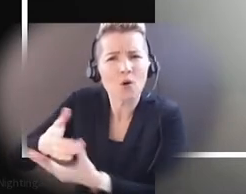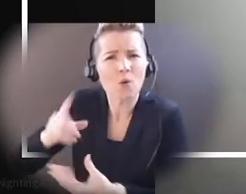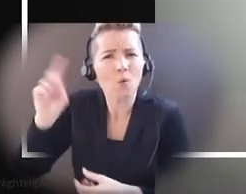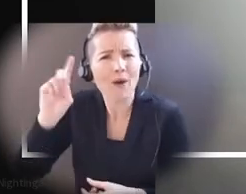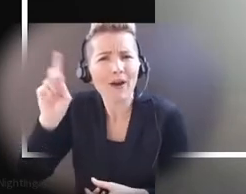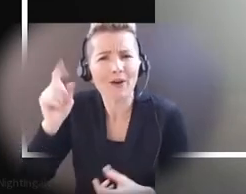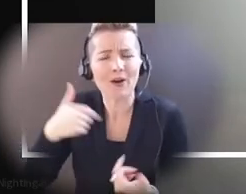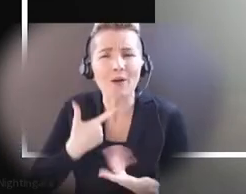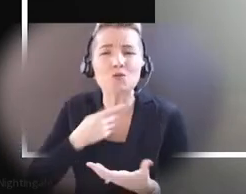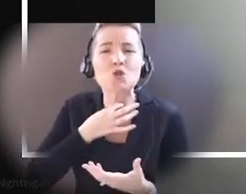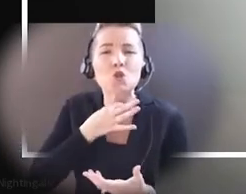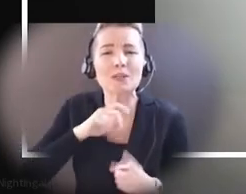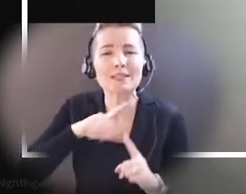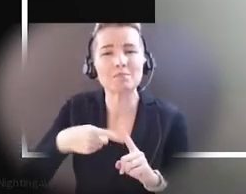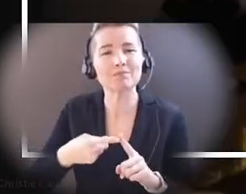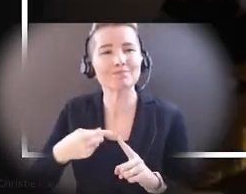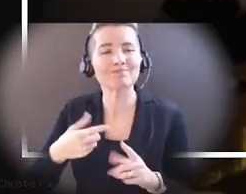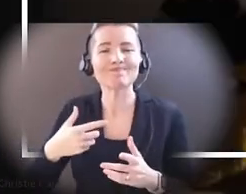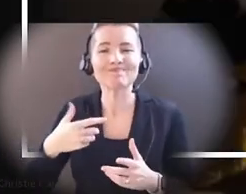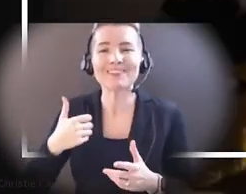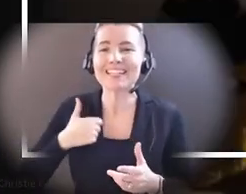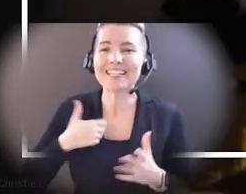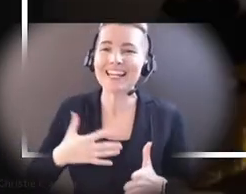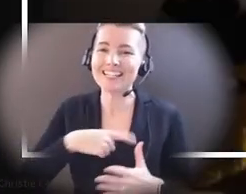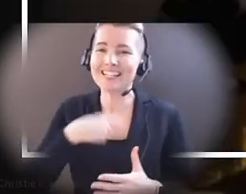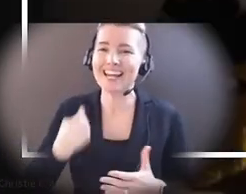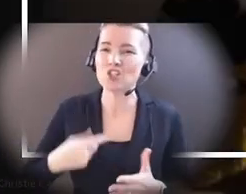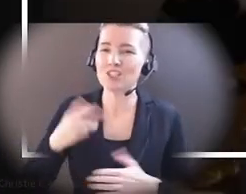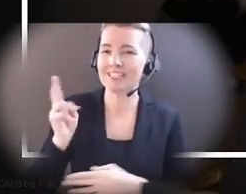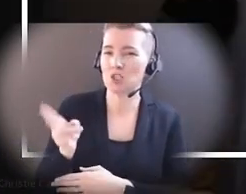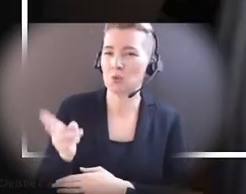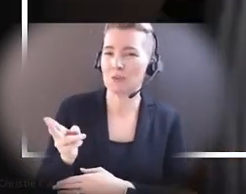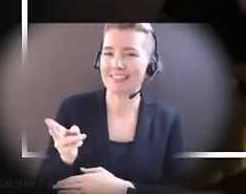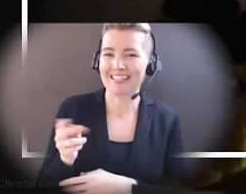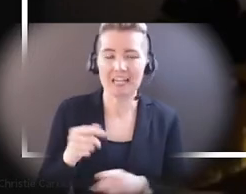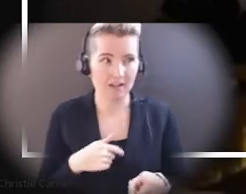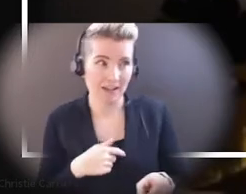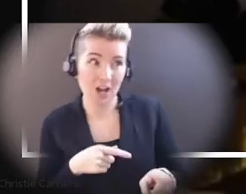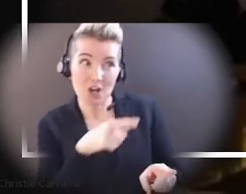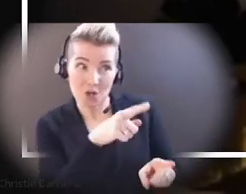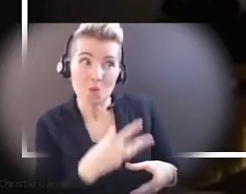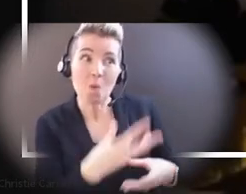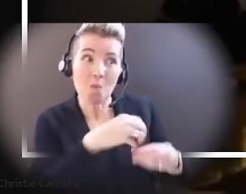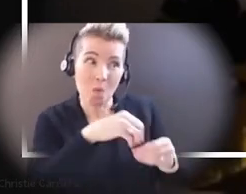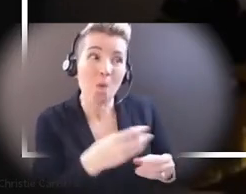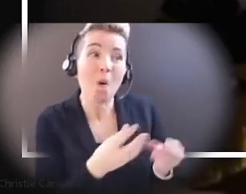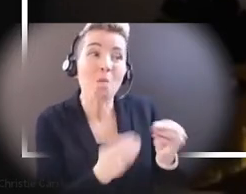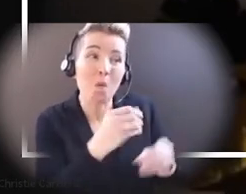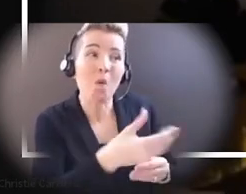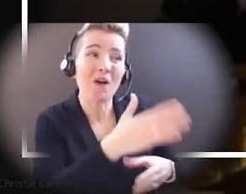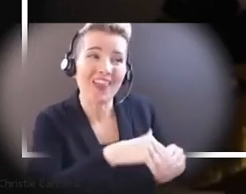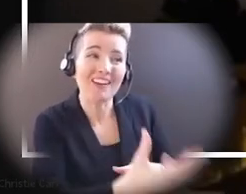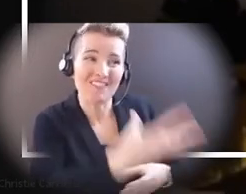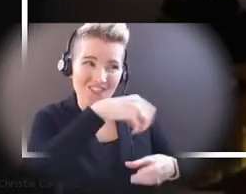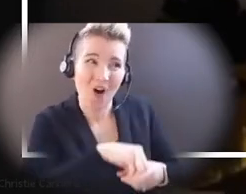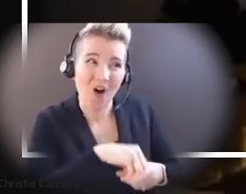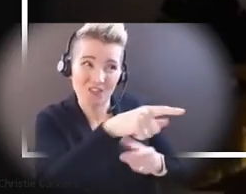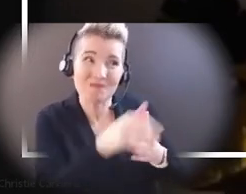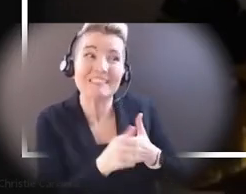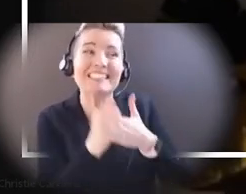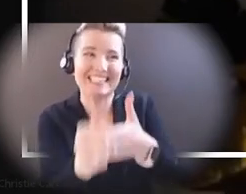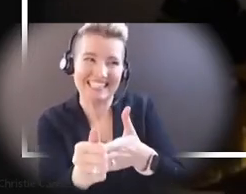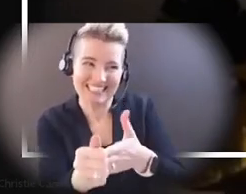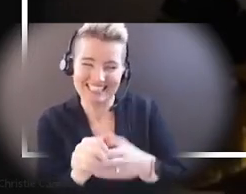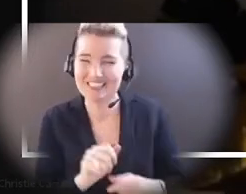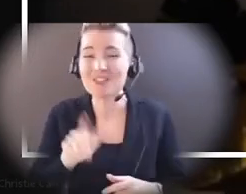Canada. Thank you. Thanks. You did more than get involved. It's your brainchild. And do you want to pass it on to Keith?